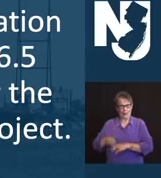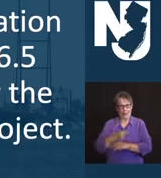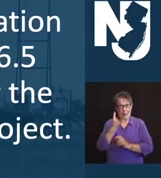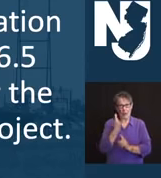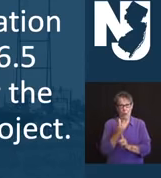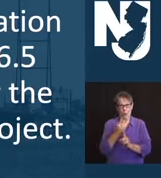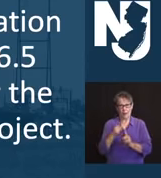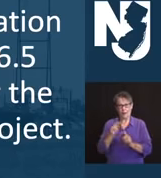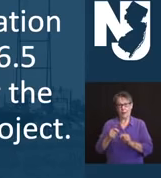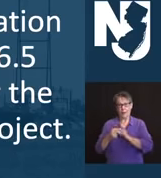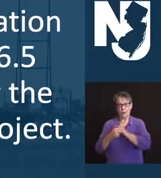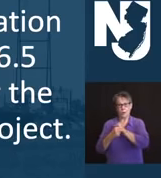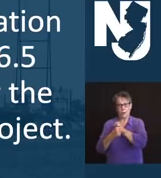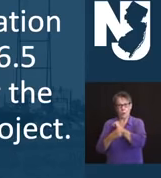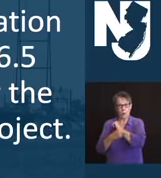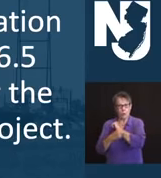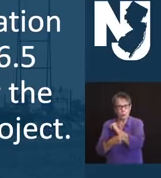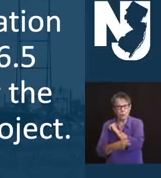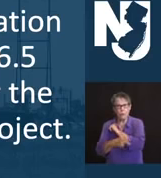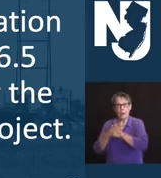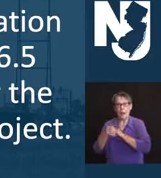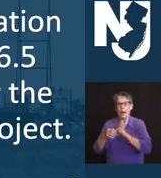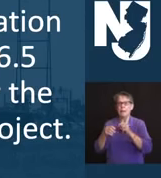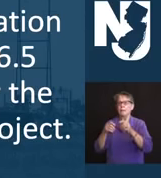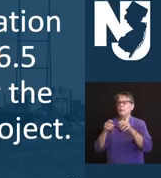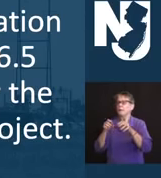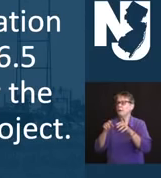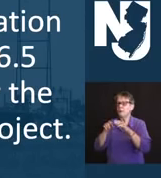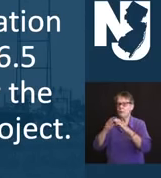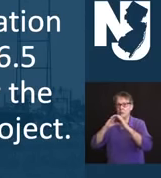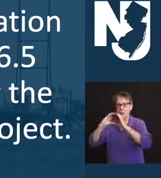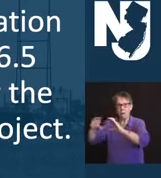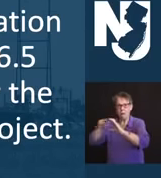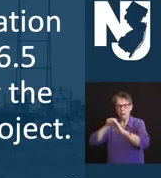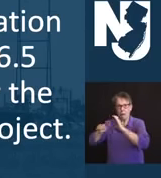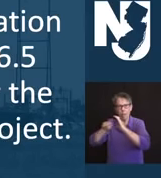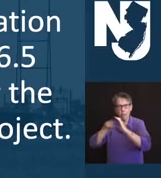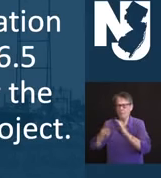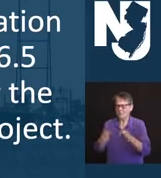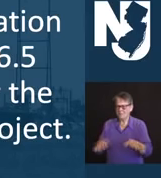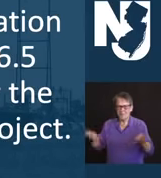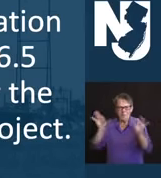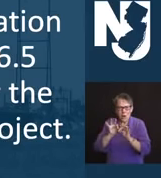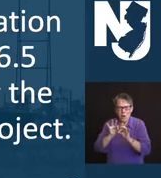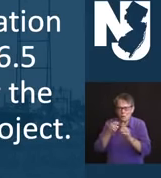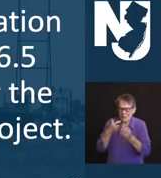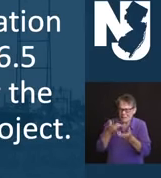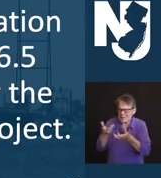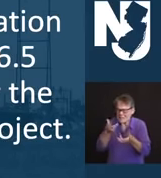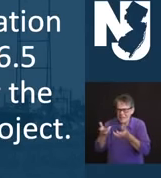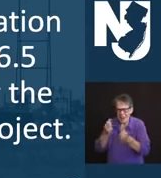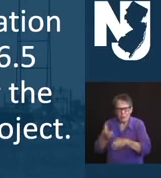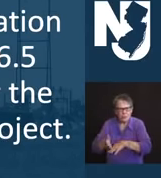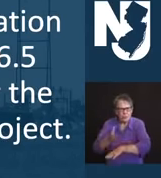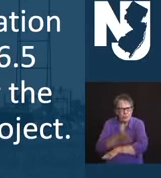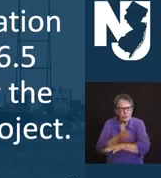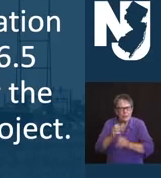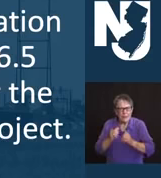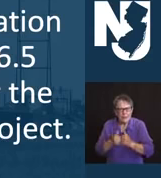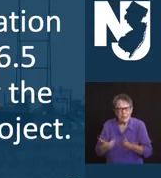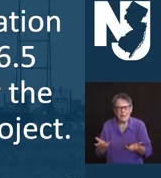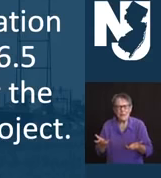infrastructure project that we needed to get off the ground, and quickly, if we were to see our overall efforts to restore NJ